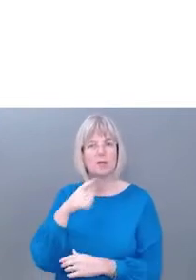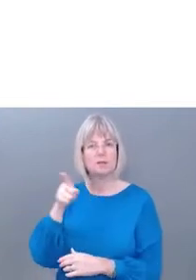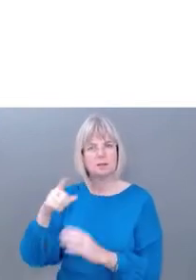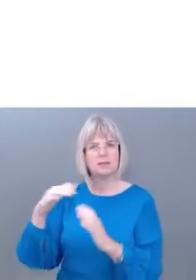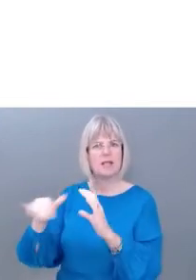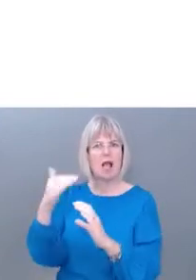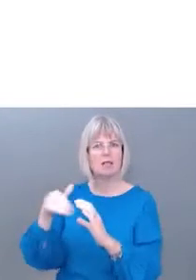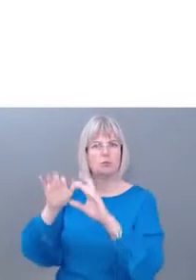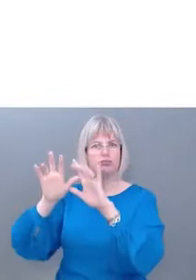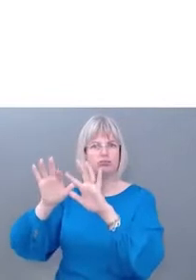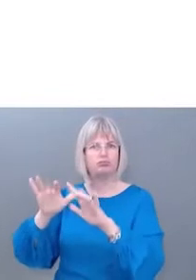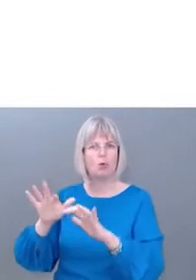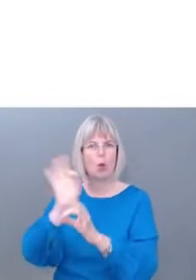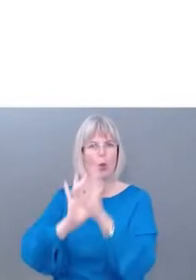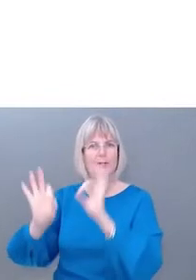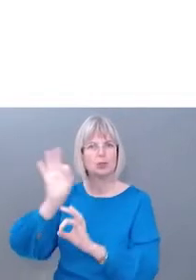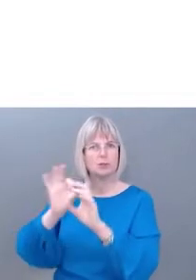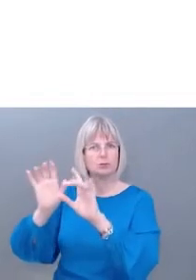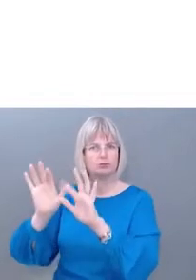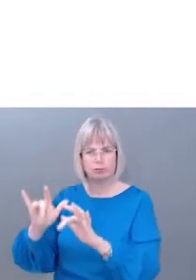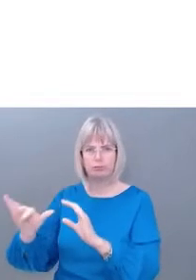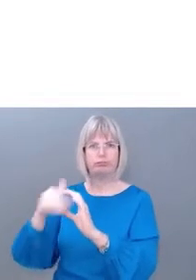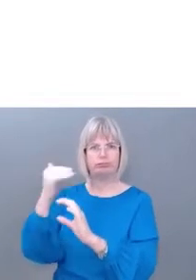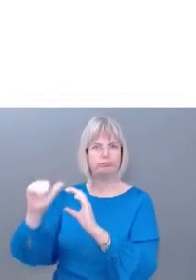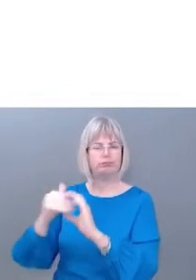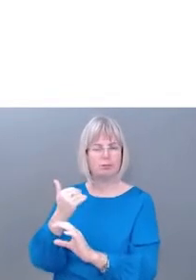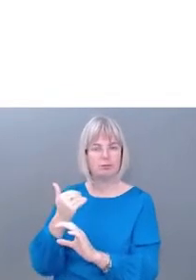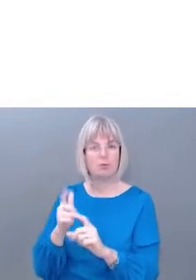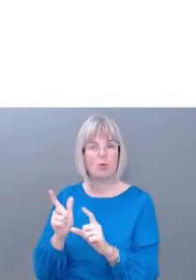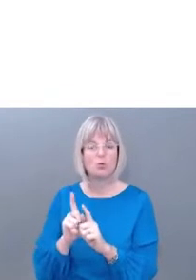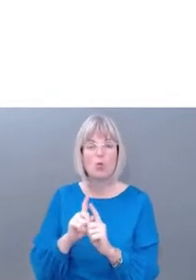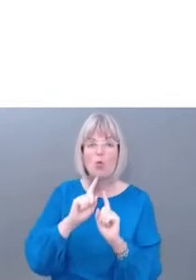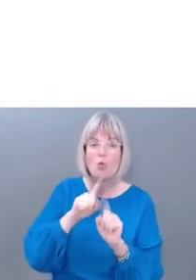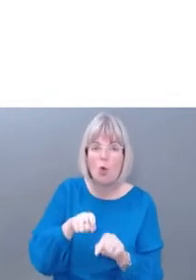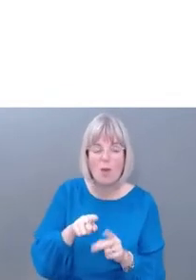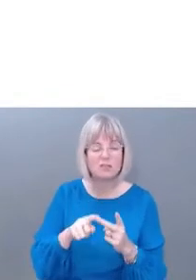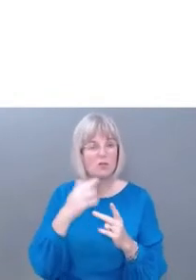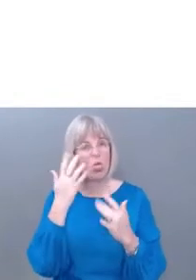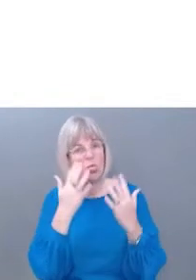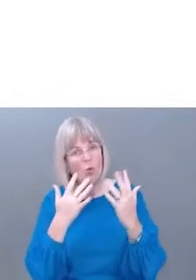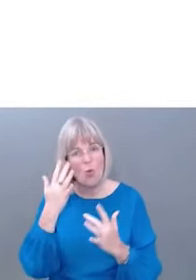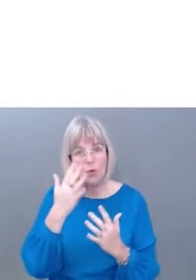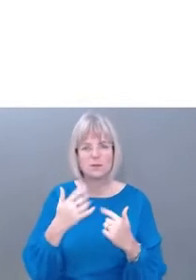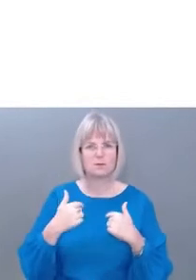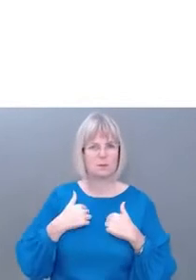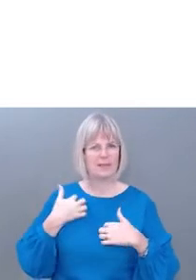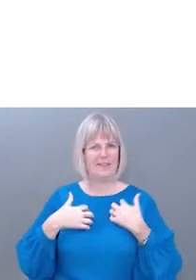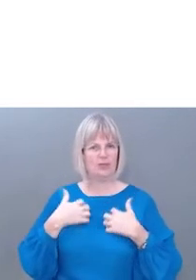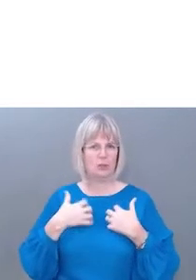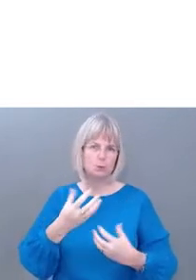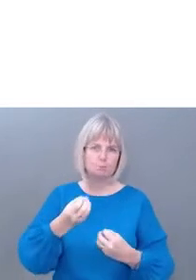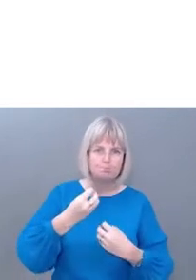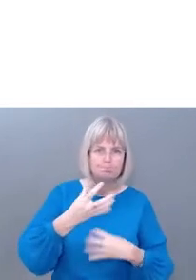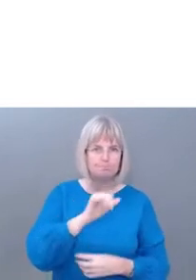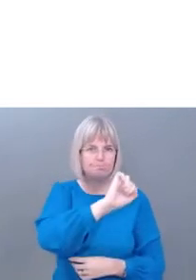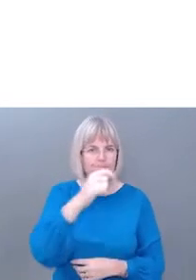for us. Please do also put kind of comments or thoughts in there. We're also interested to hear about what you think the Psychological